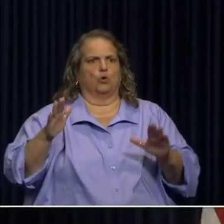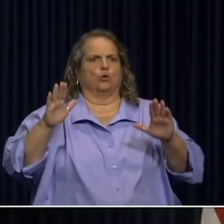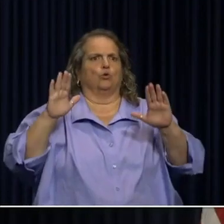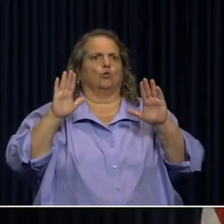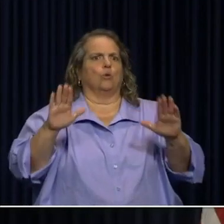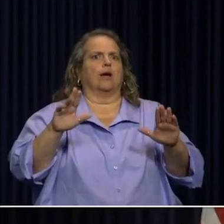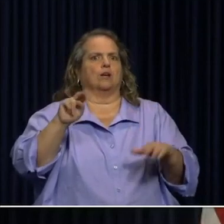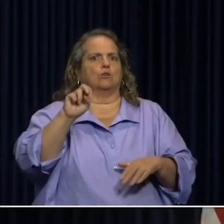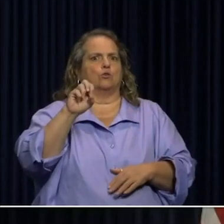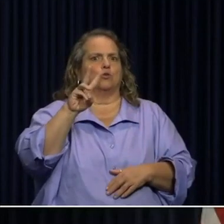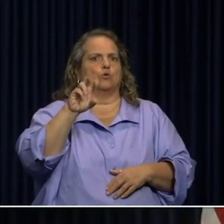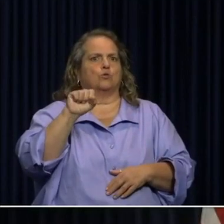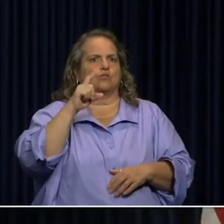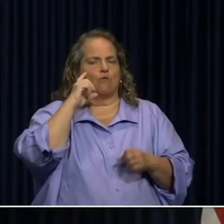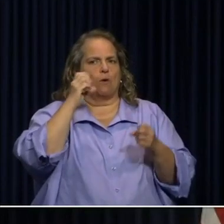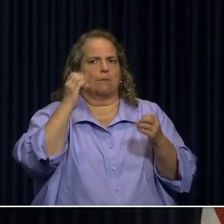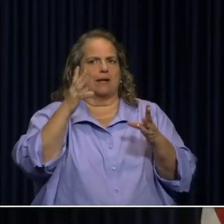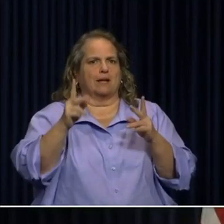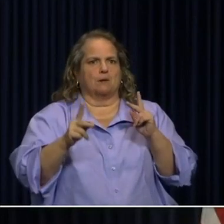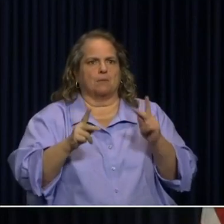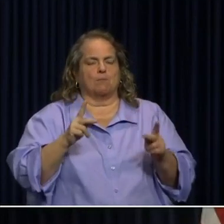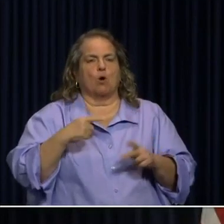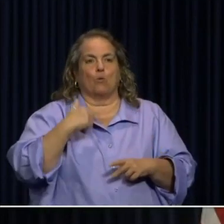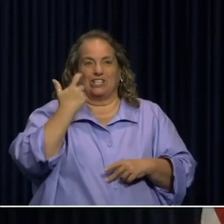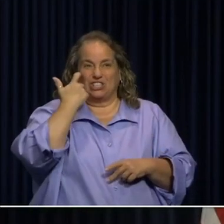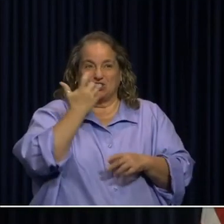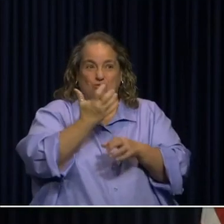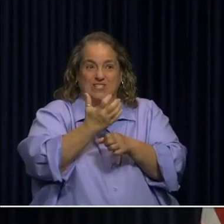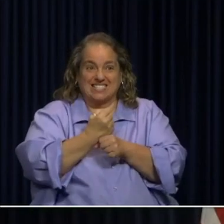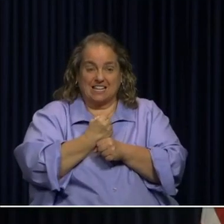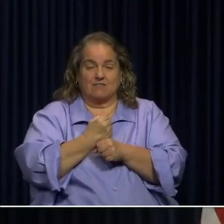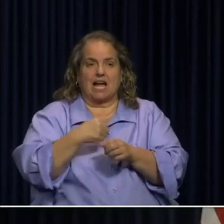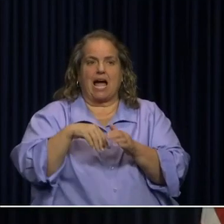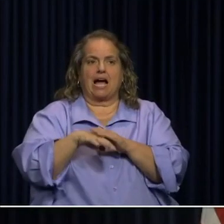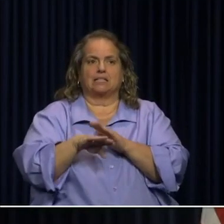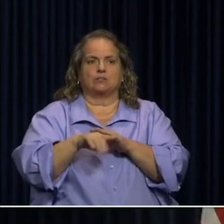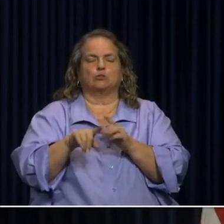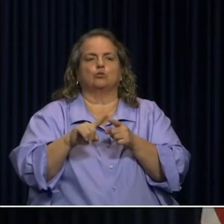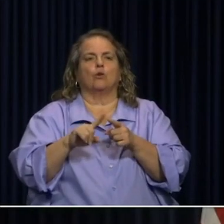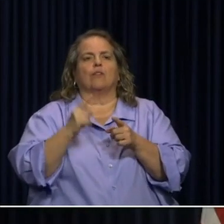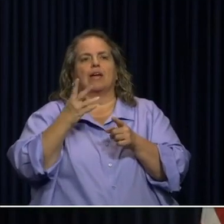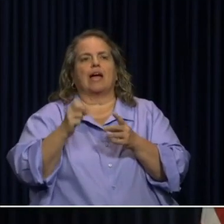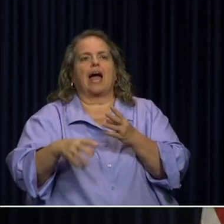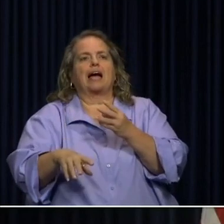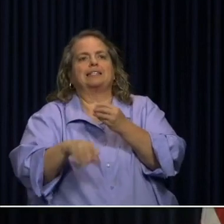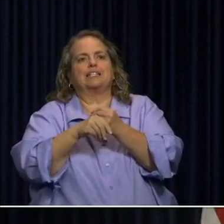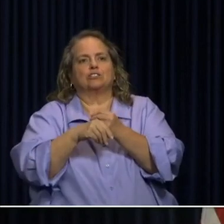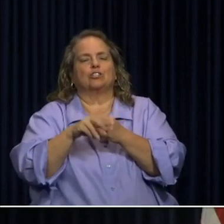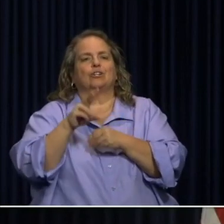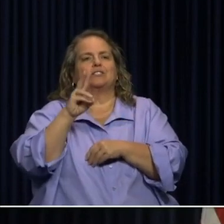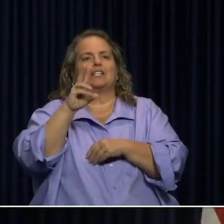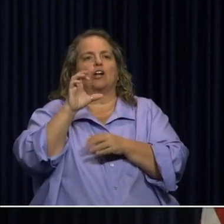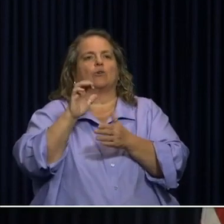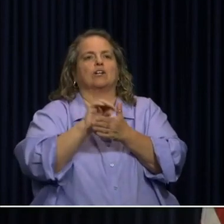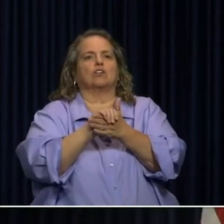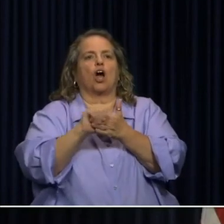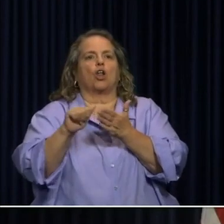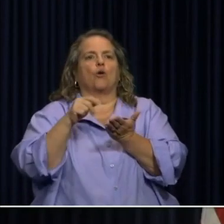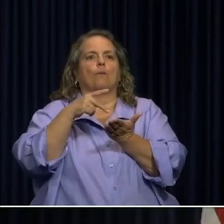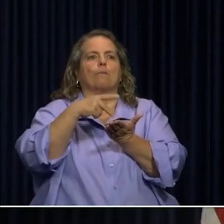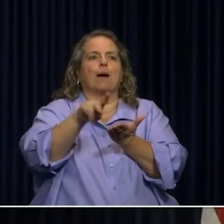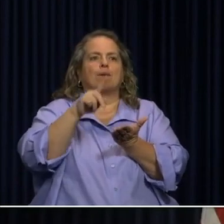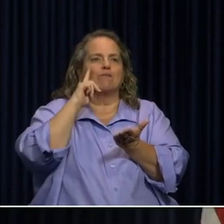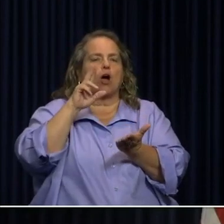many people out there. We just received access to the additional $600 payment